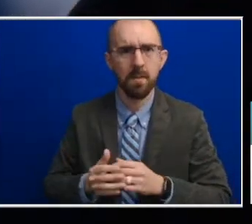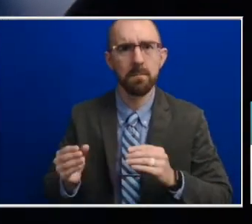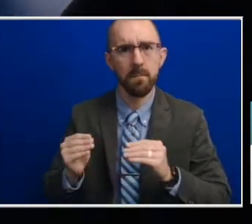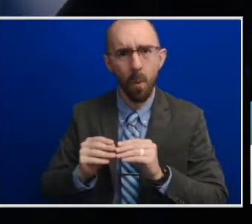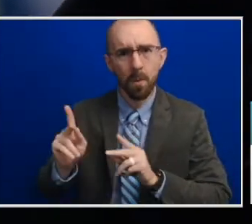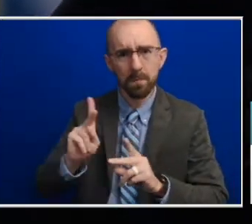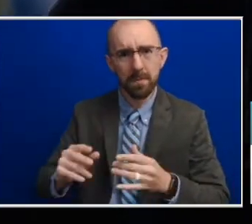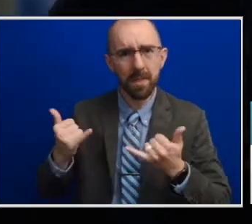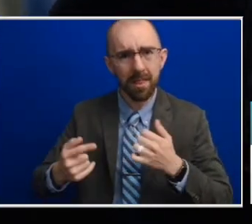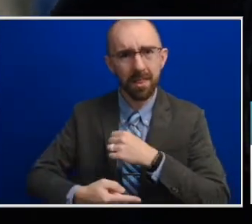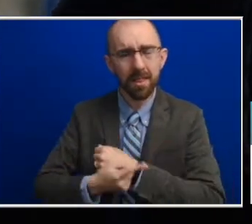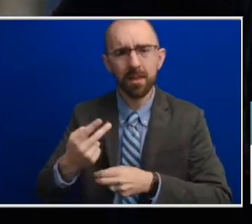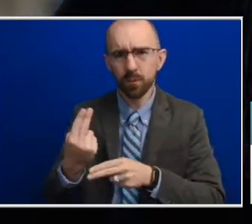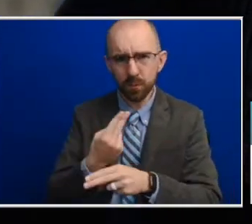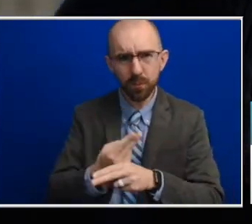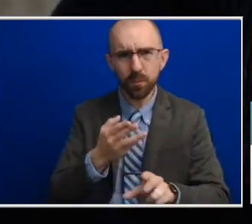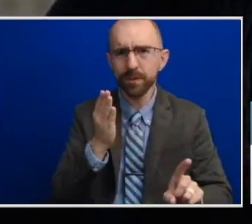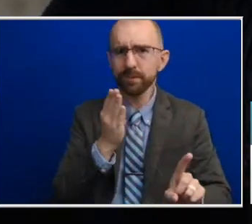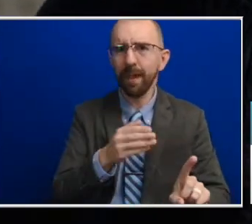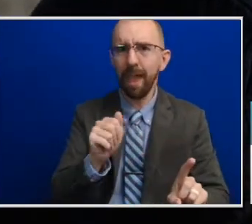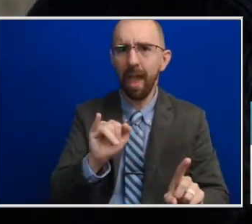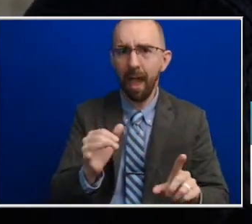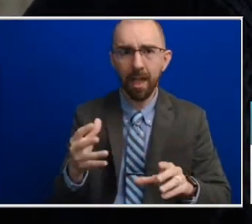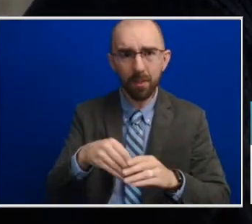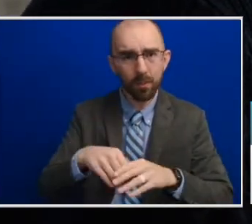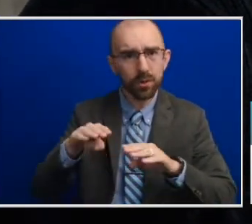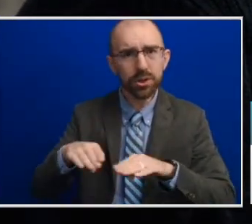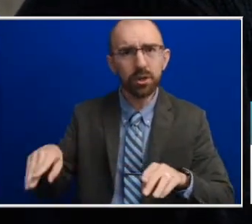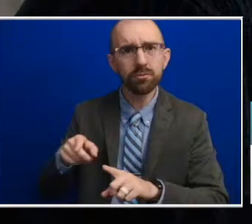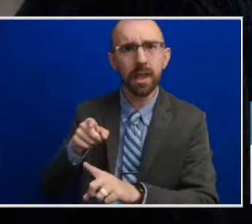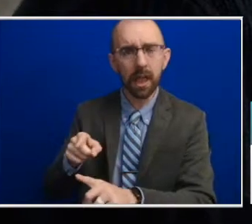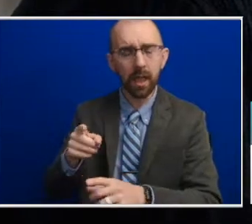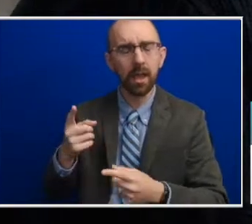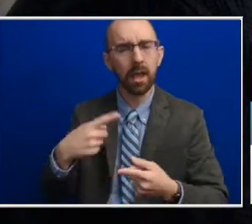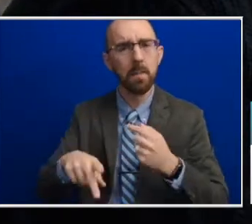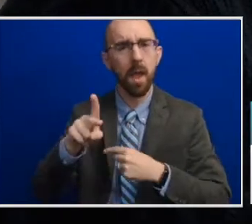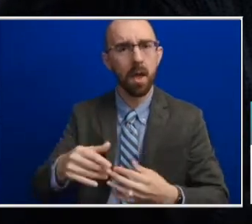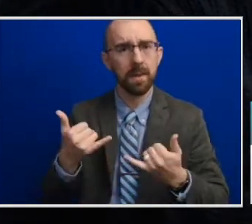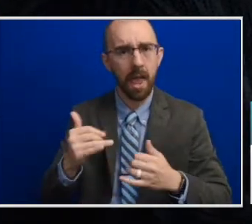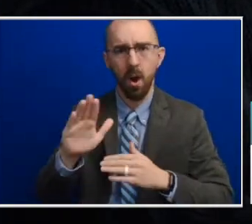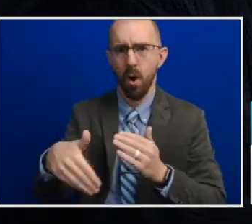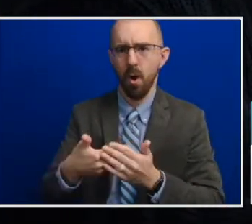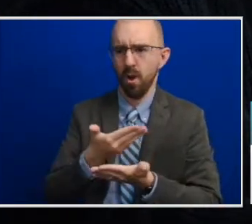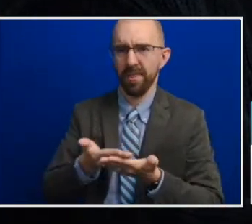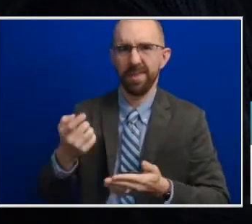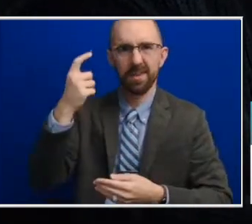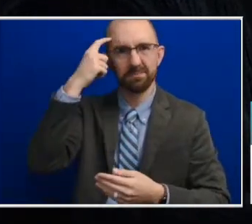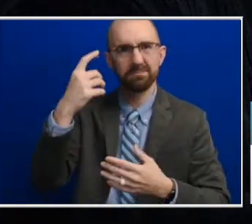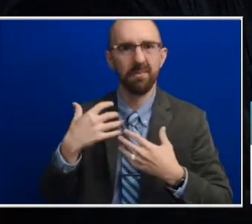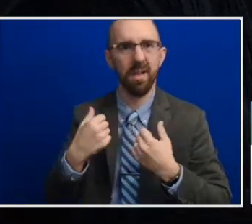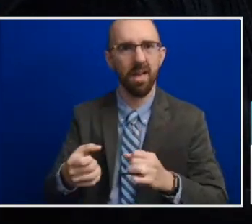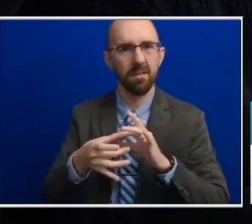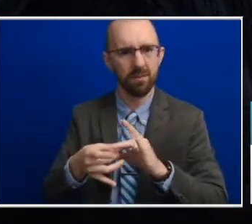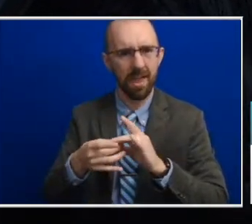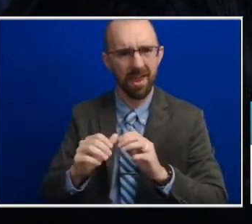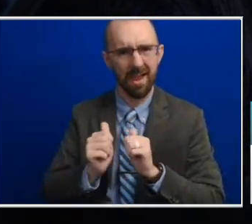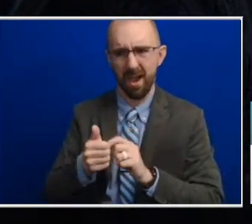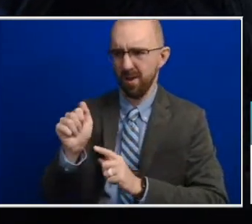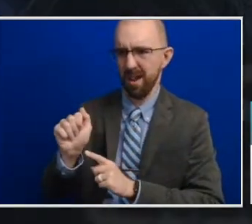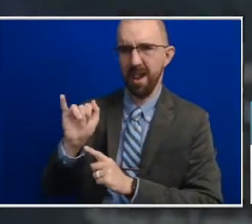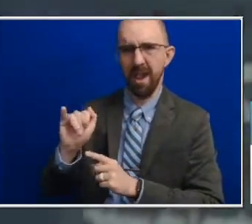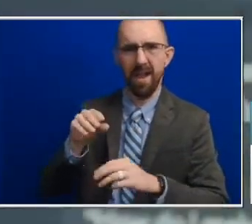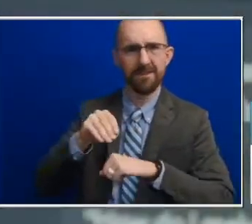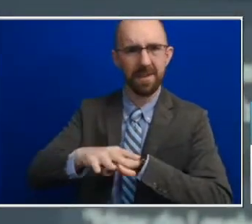using AI, including our children. Coming up on today's All Things Brain Health, how is AI affecting the brains of